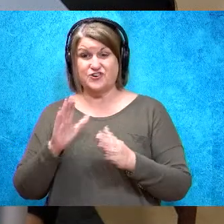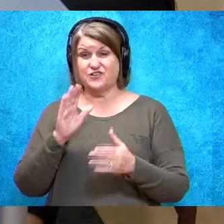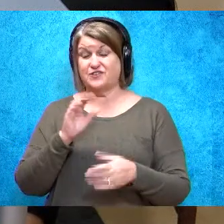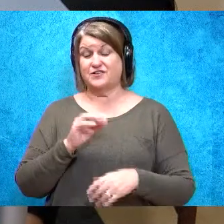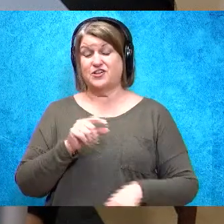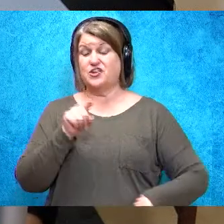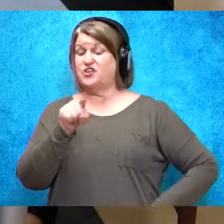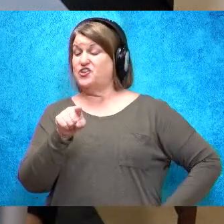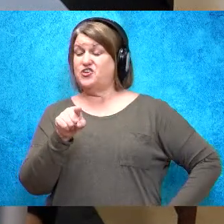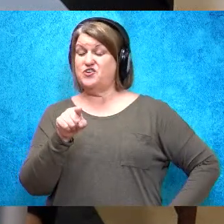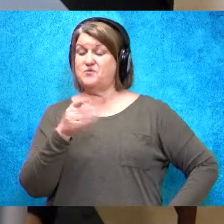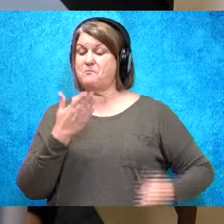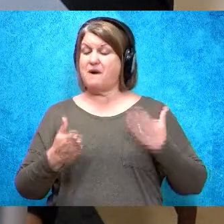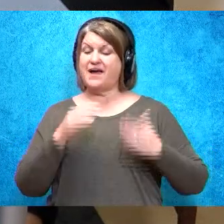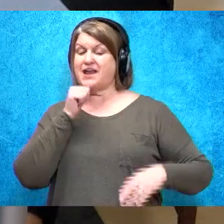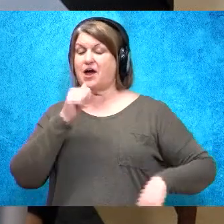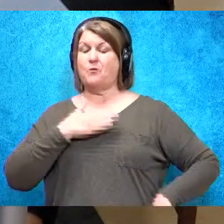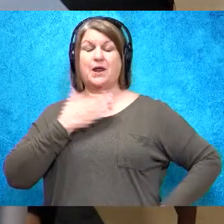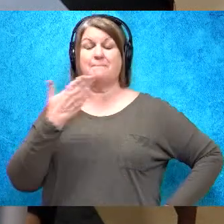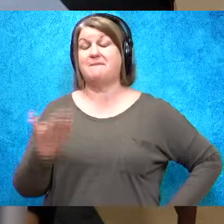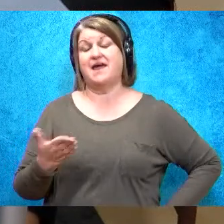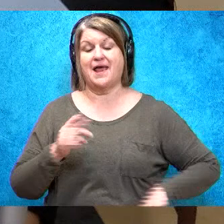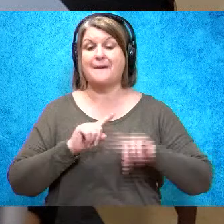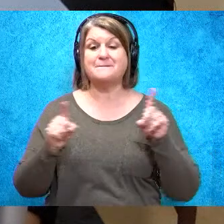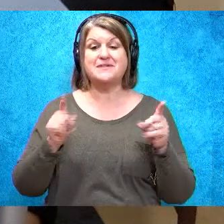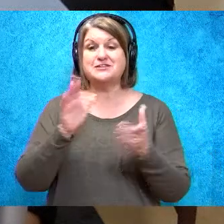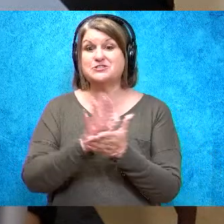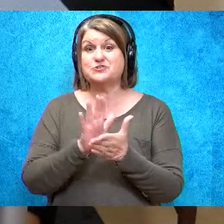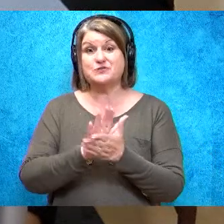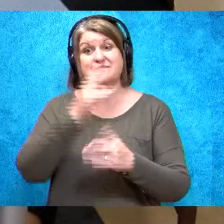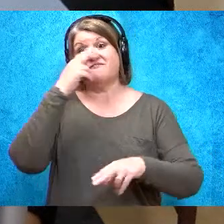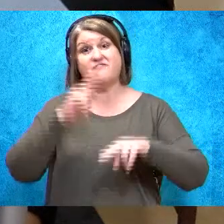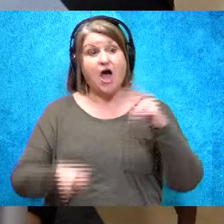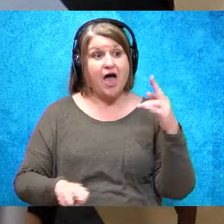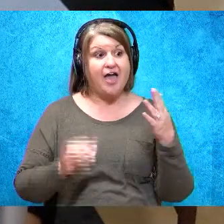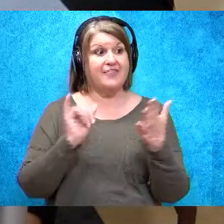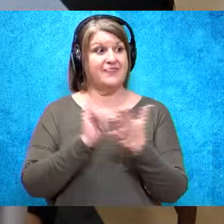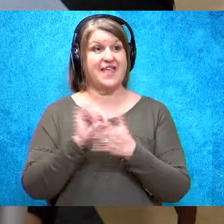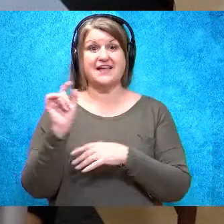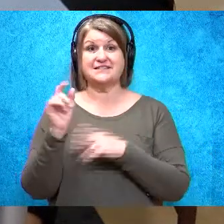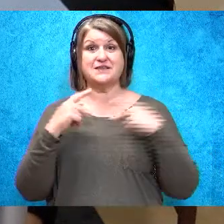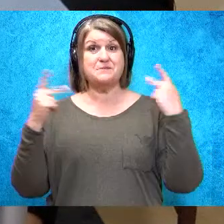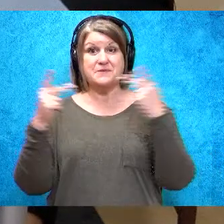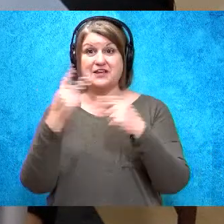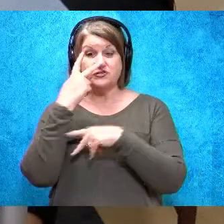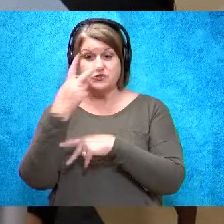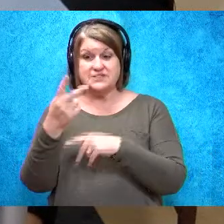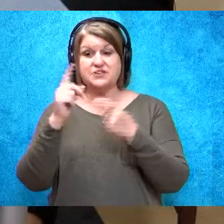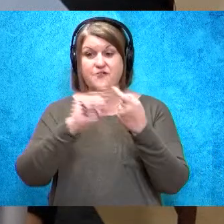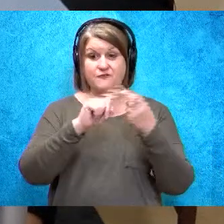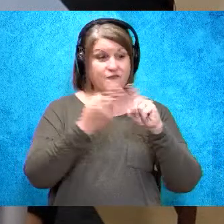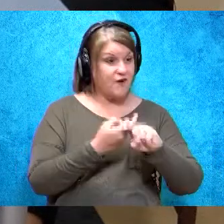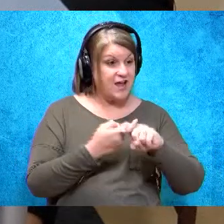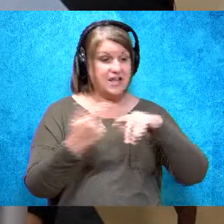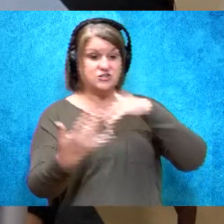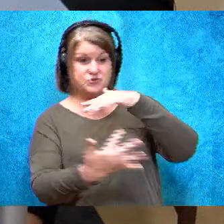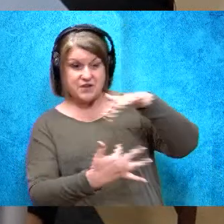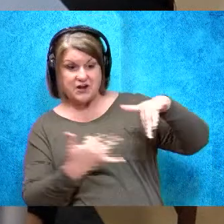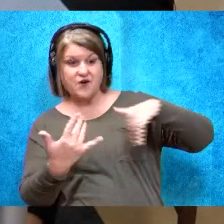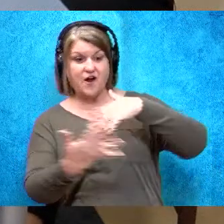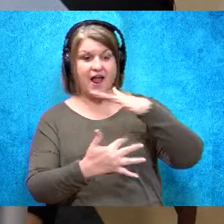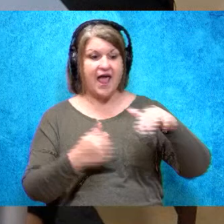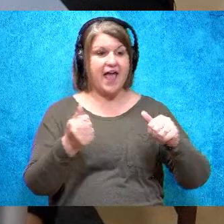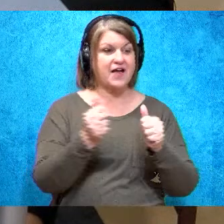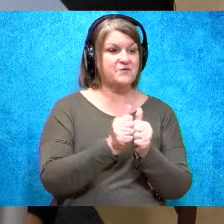Yes. That's where you're seeing your friends. That's where you're getting to interact with one another.